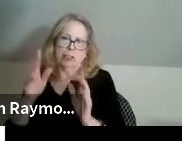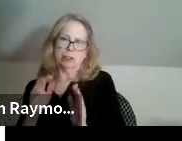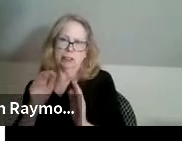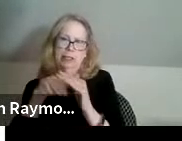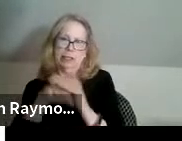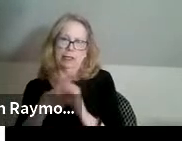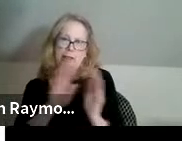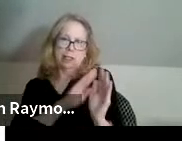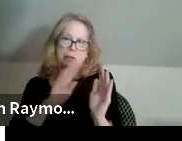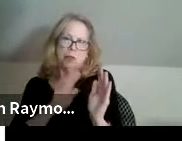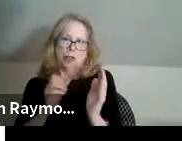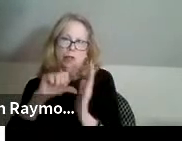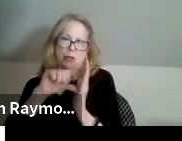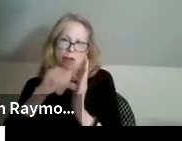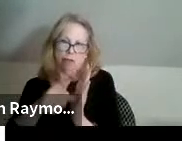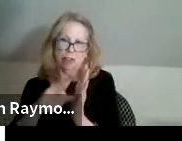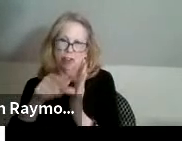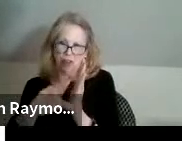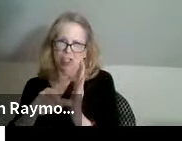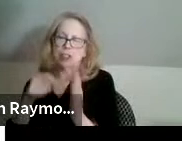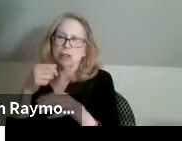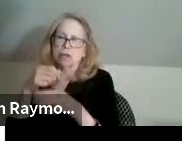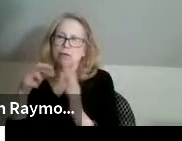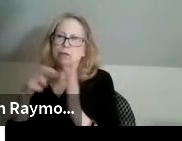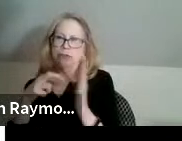this provision in particular about